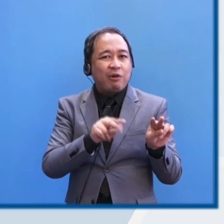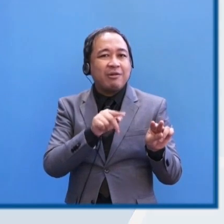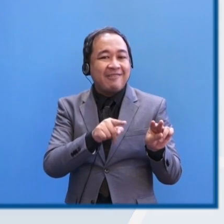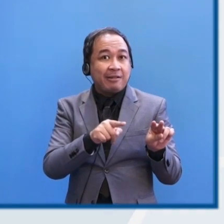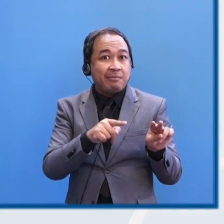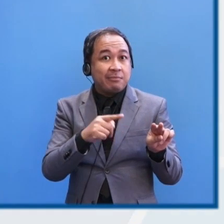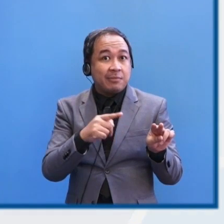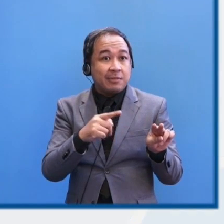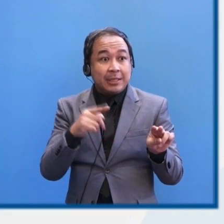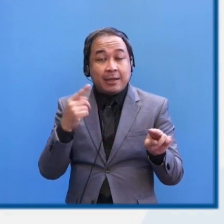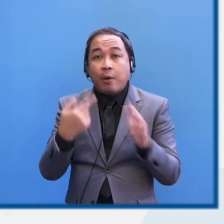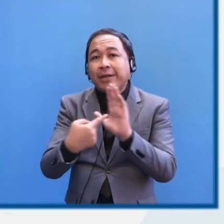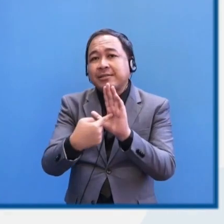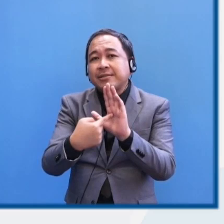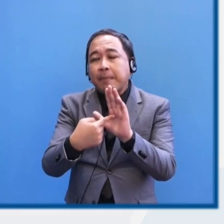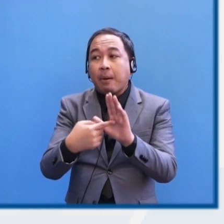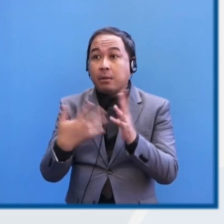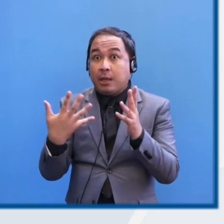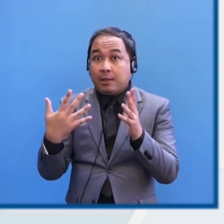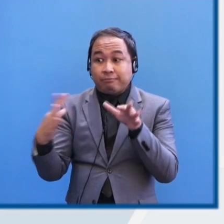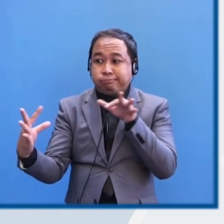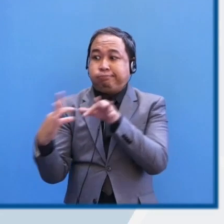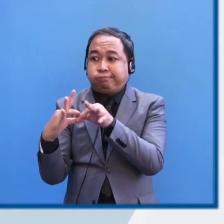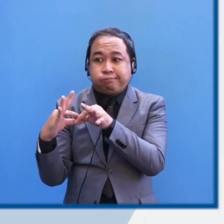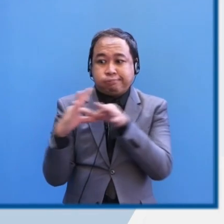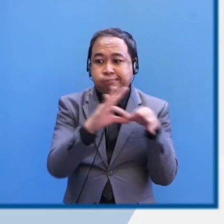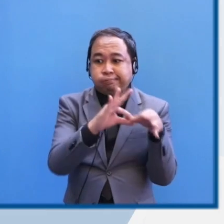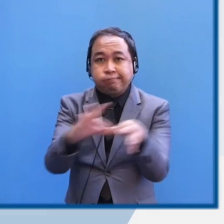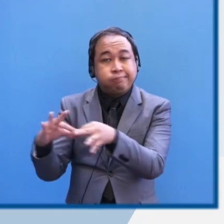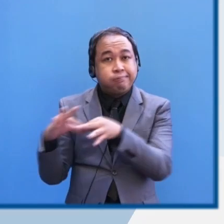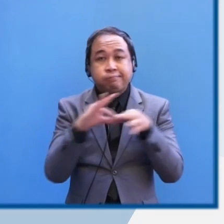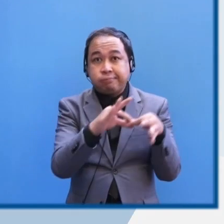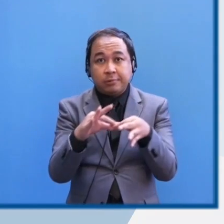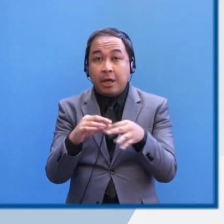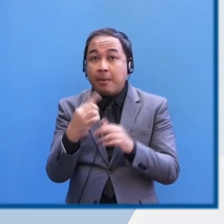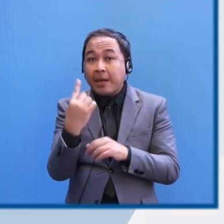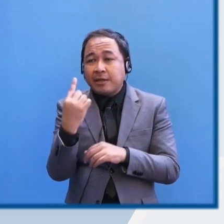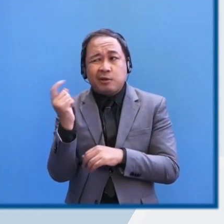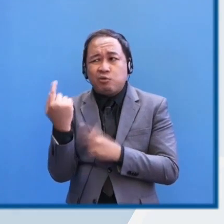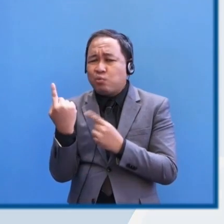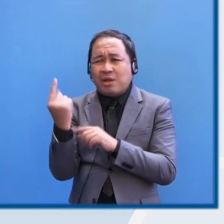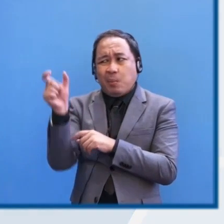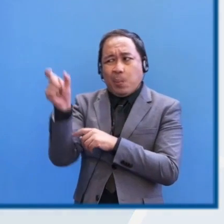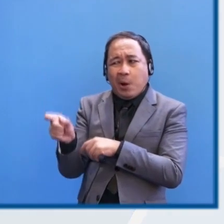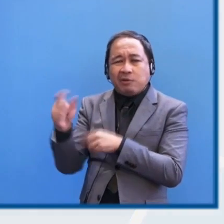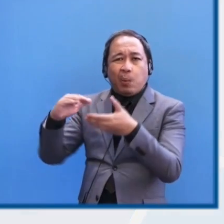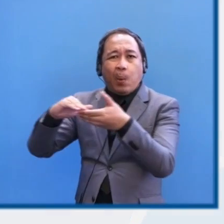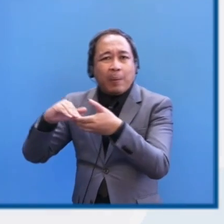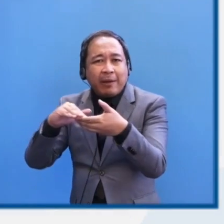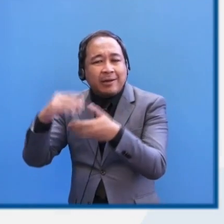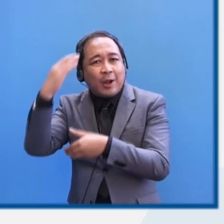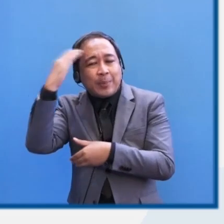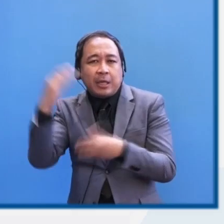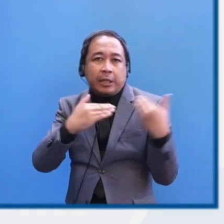you've broken these silos down, then who's responsible for making sure the work is done? Anybody who would like to attempt that